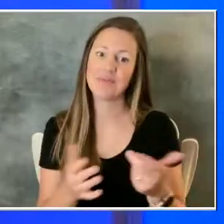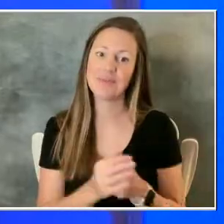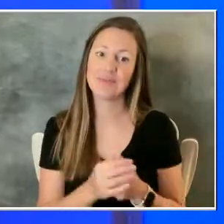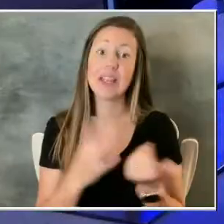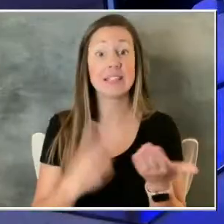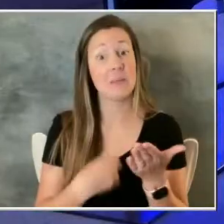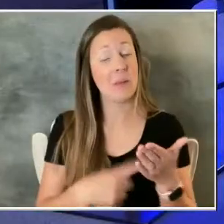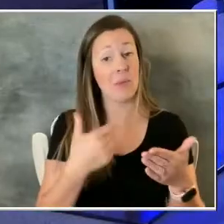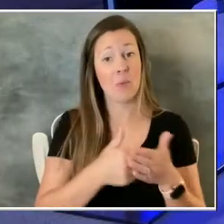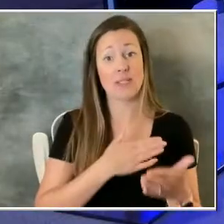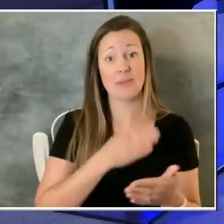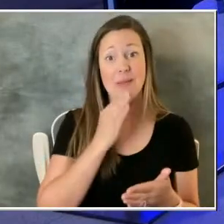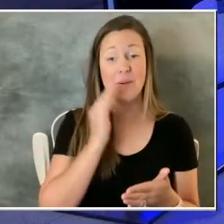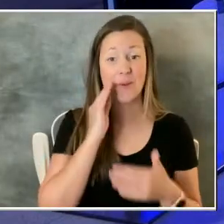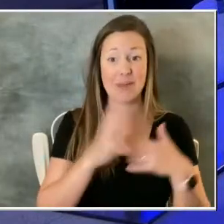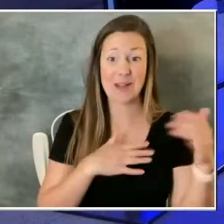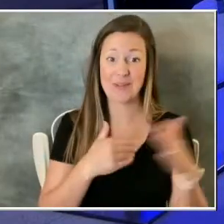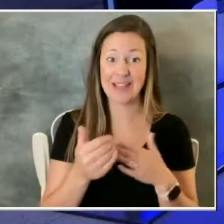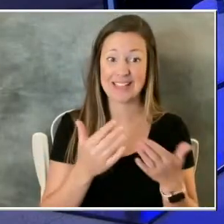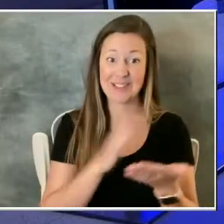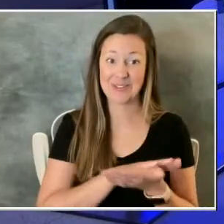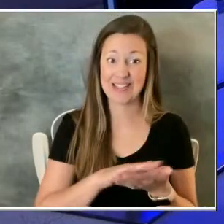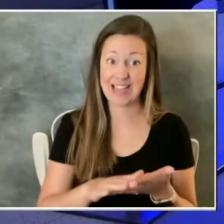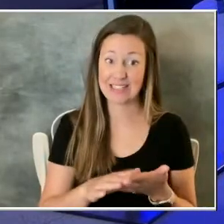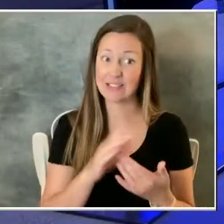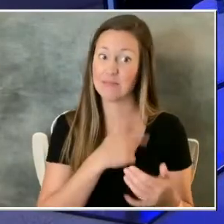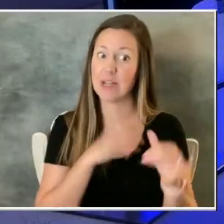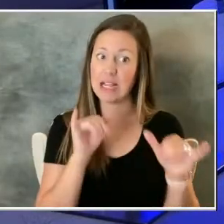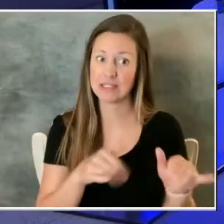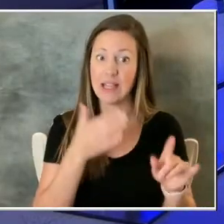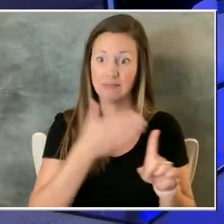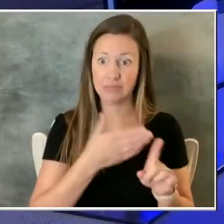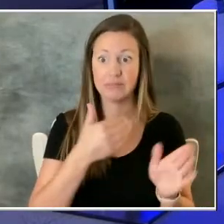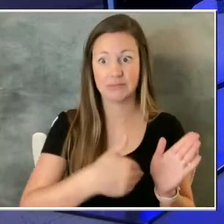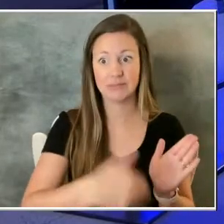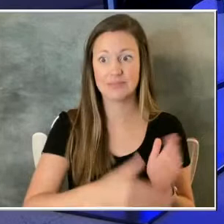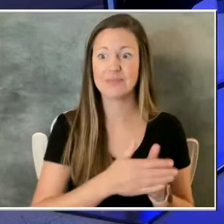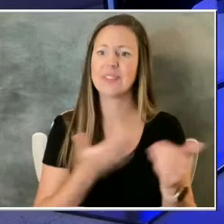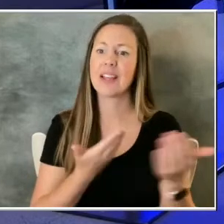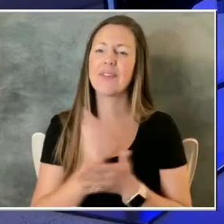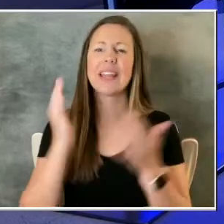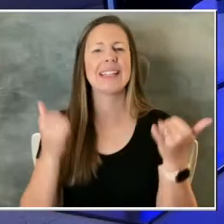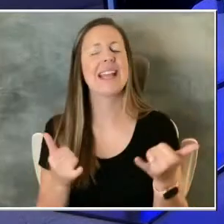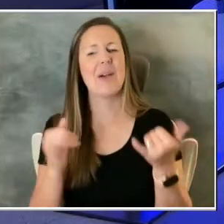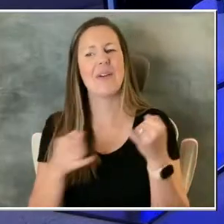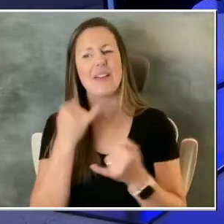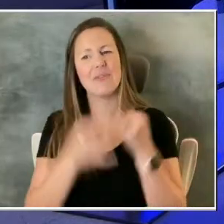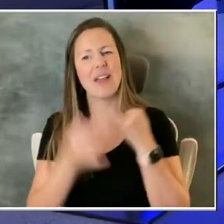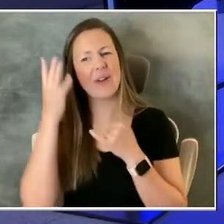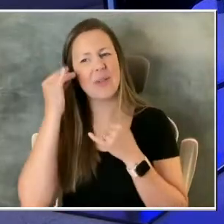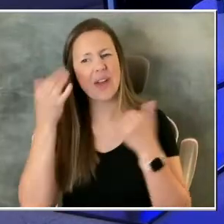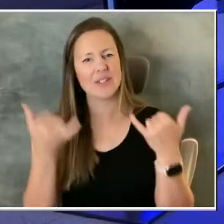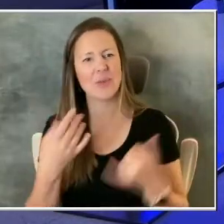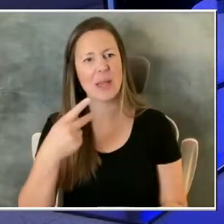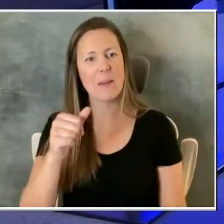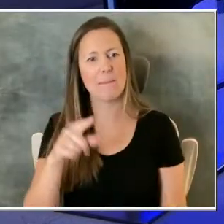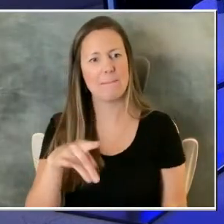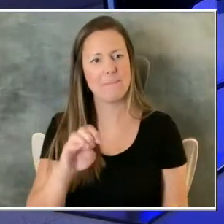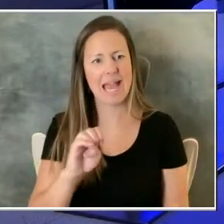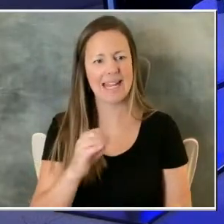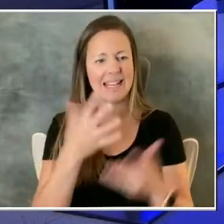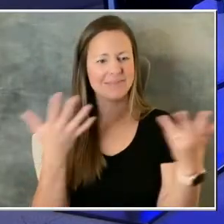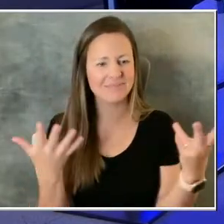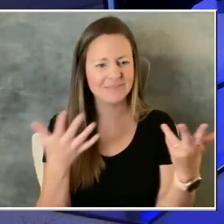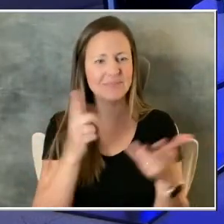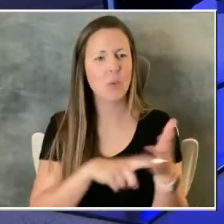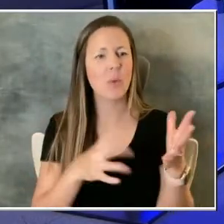Good. But I keep on top of that. It's very important. All right, let's get to our takeaways today. Patty, I'm going to start across the table with you. What do you want folks to know?